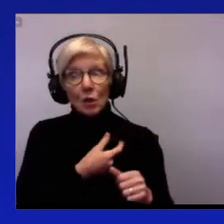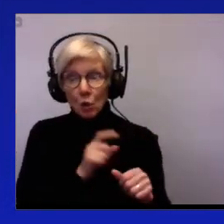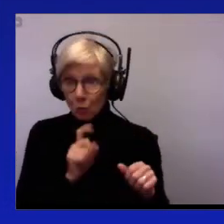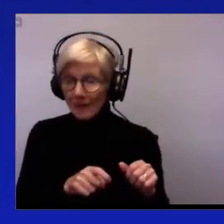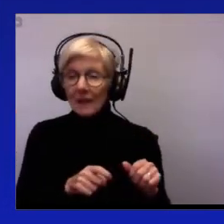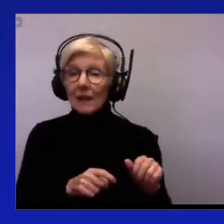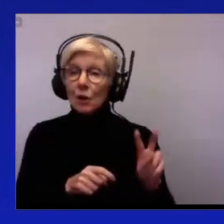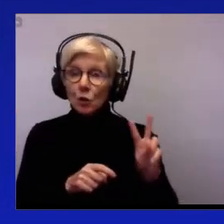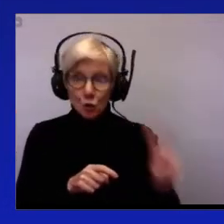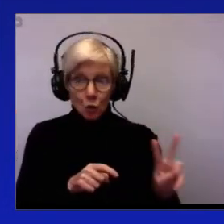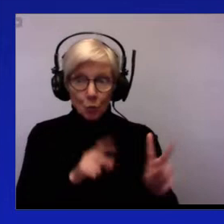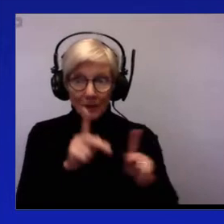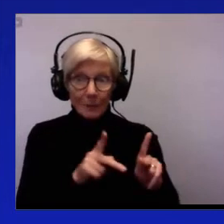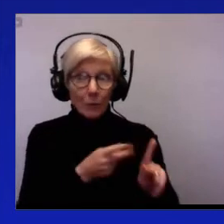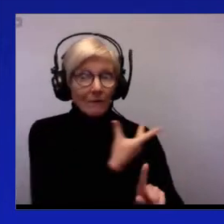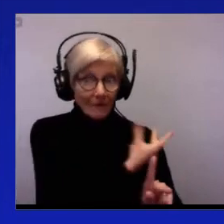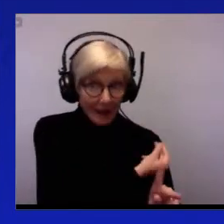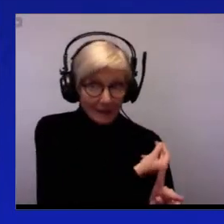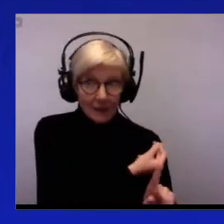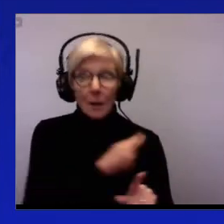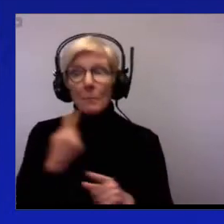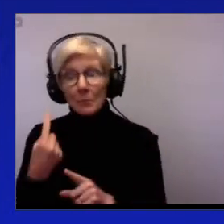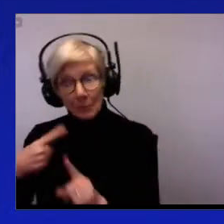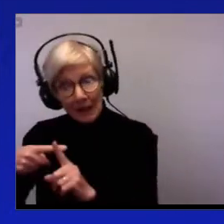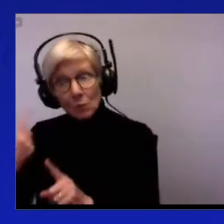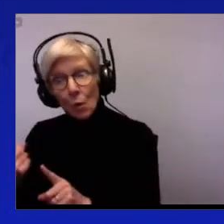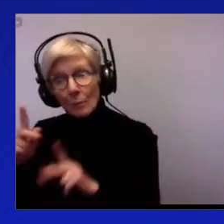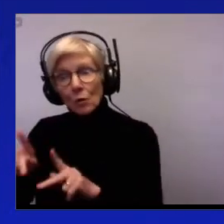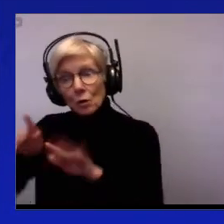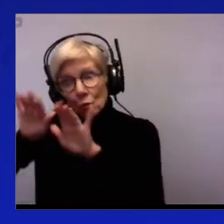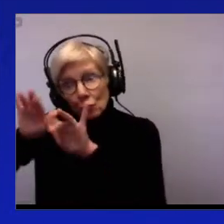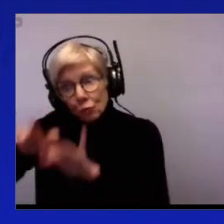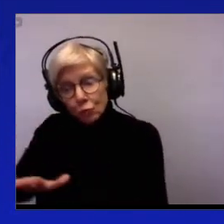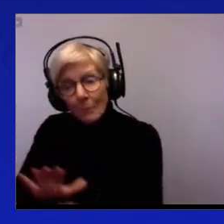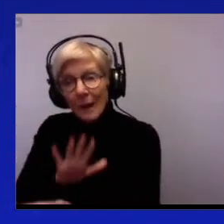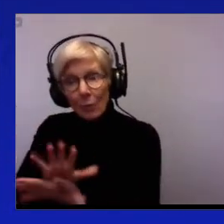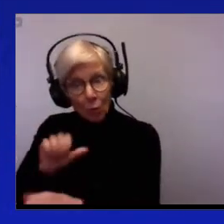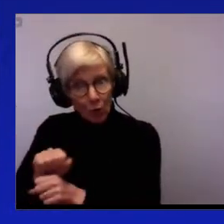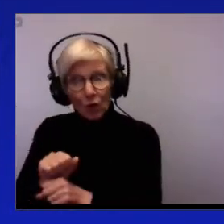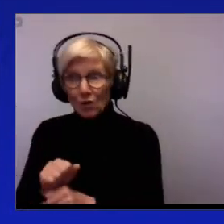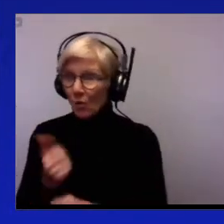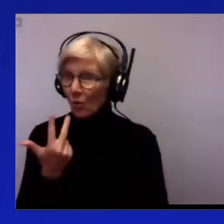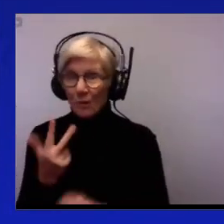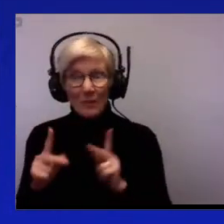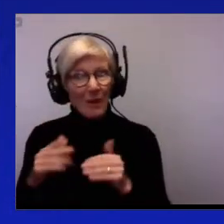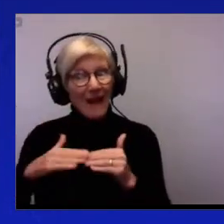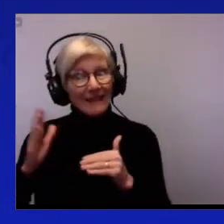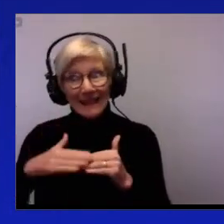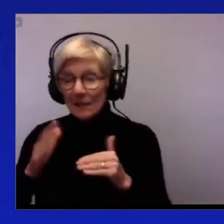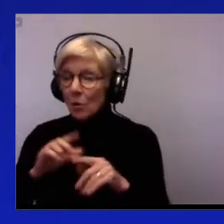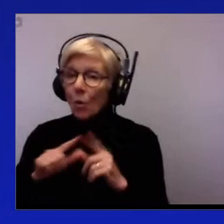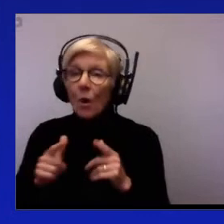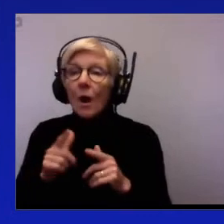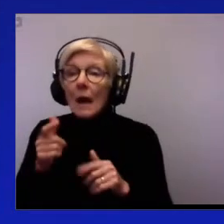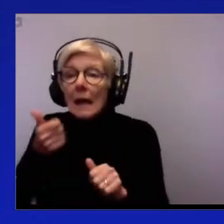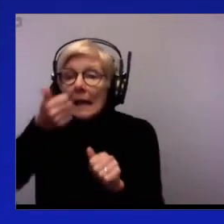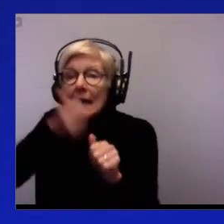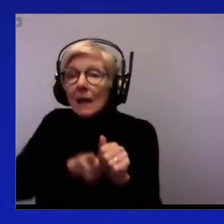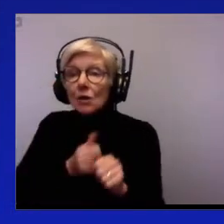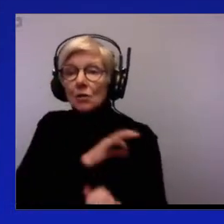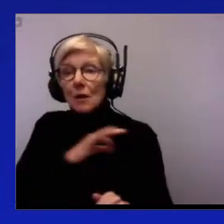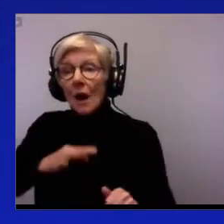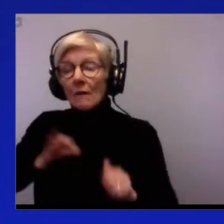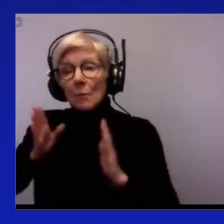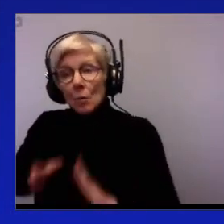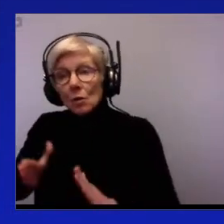staff because of the processes that need to be done. So that's what we're looking at. So the answer directly is no. I can't tell you individual X in the city knows